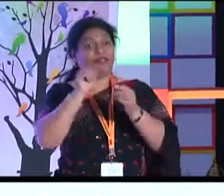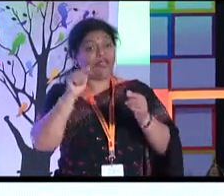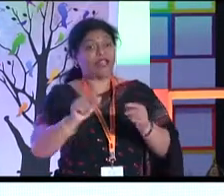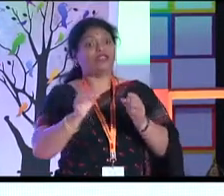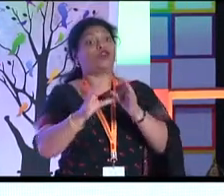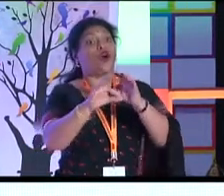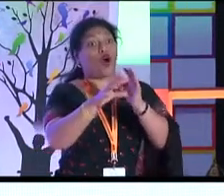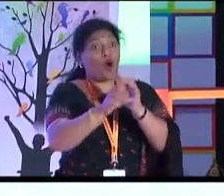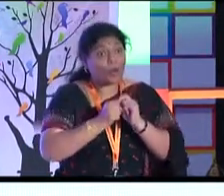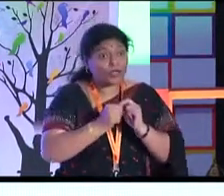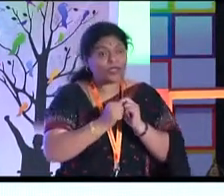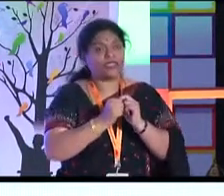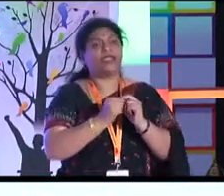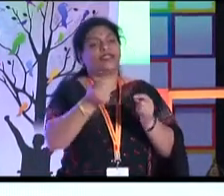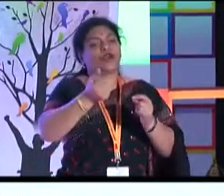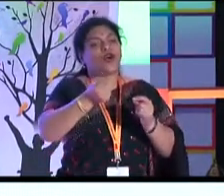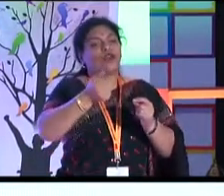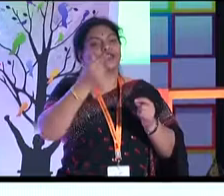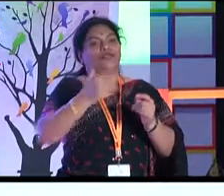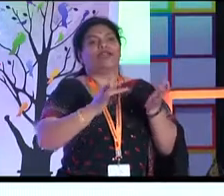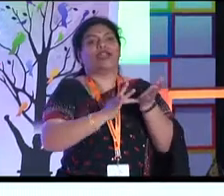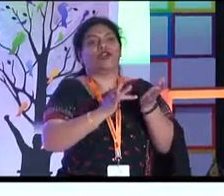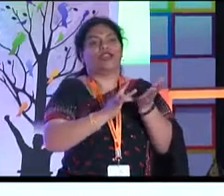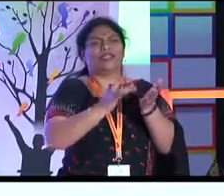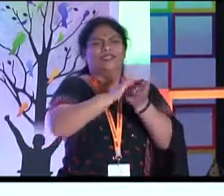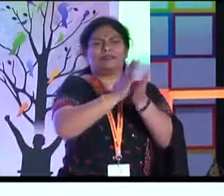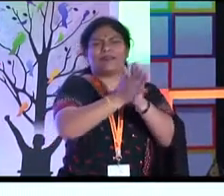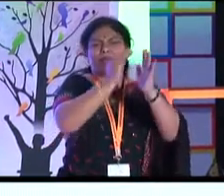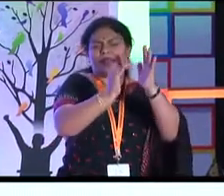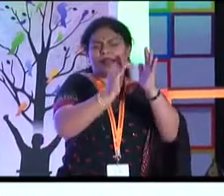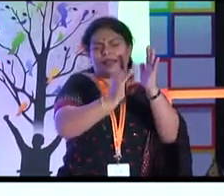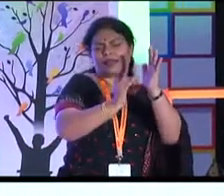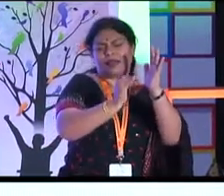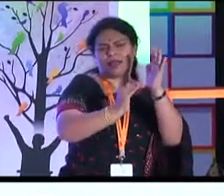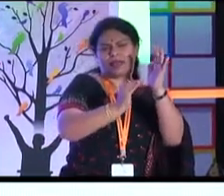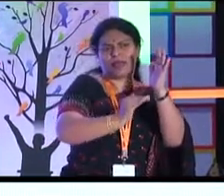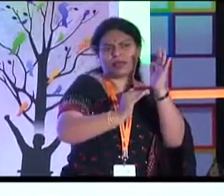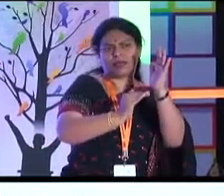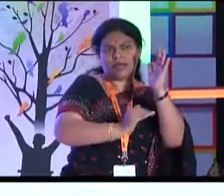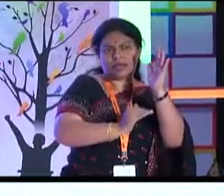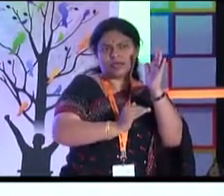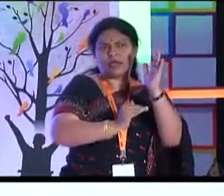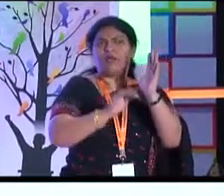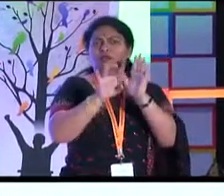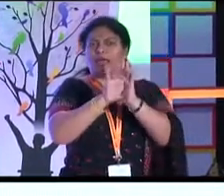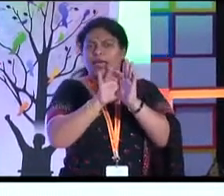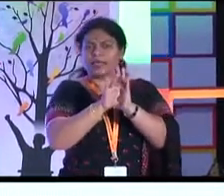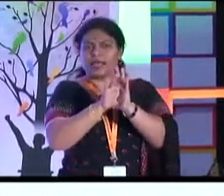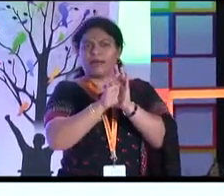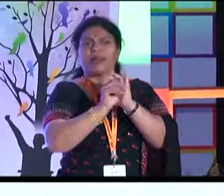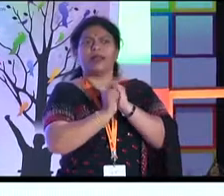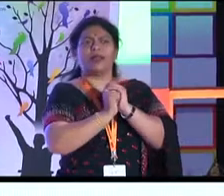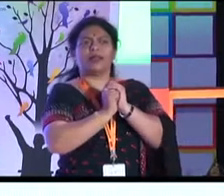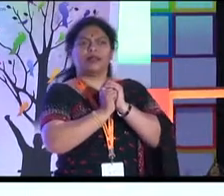because the cost of technology is coming down. Senator Harkin gave an example of, you know, how this chip was part